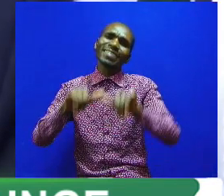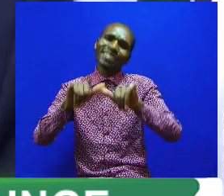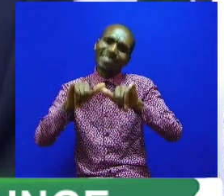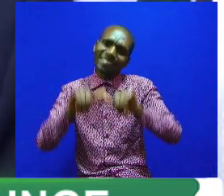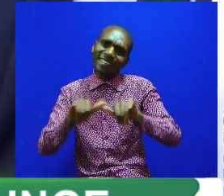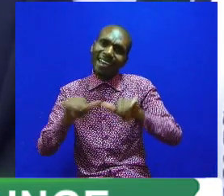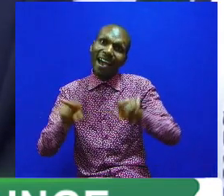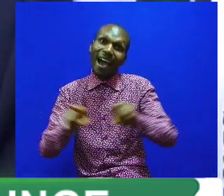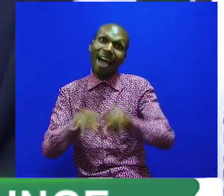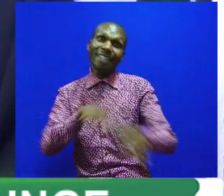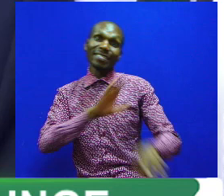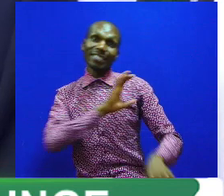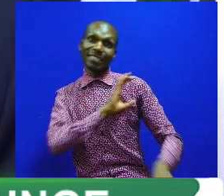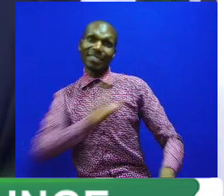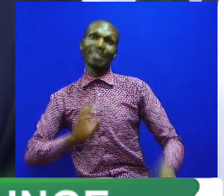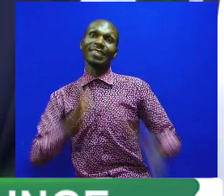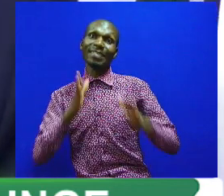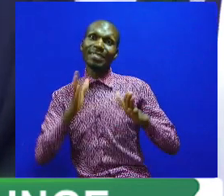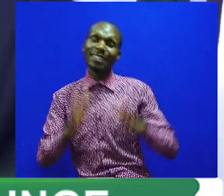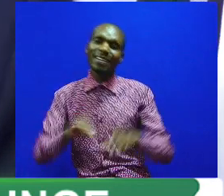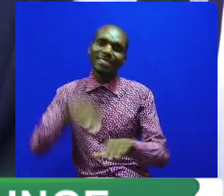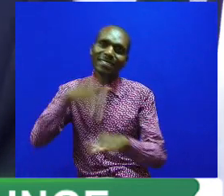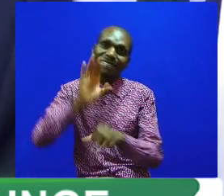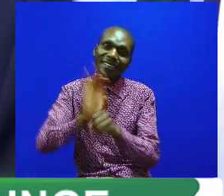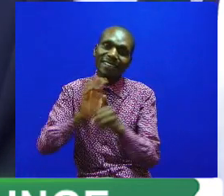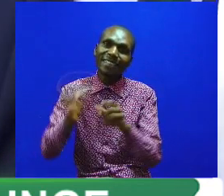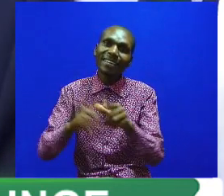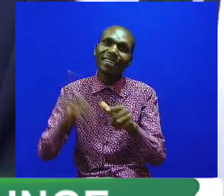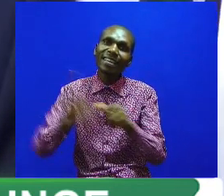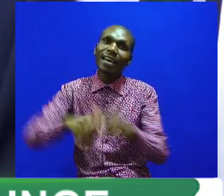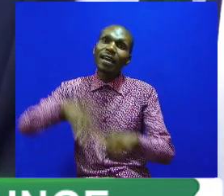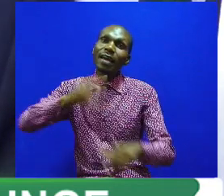Christians and then parliamentarians.